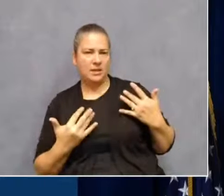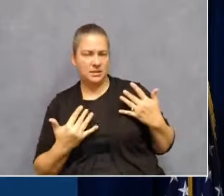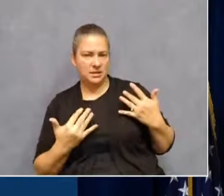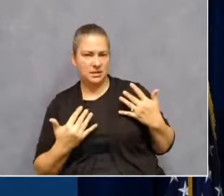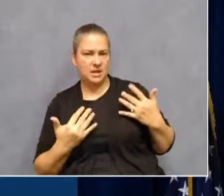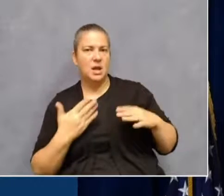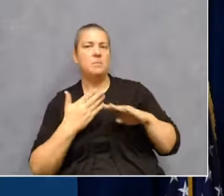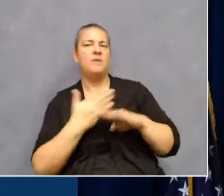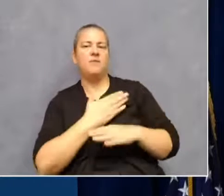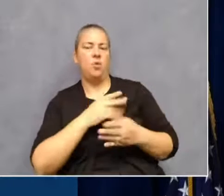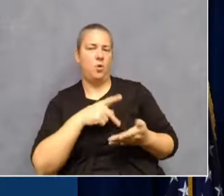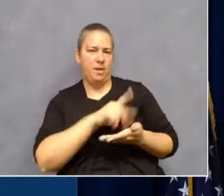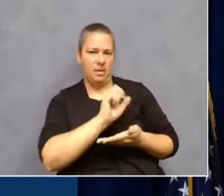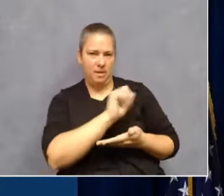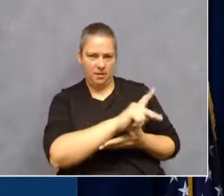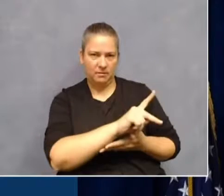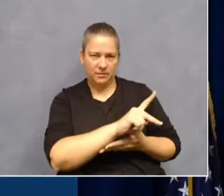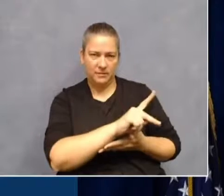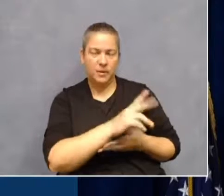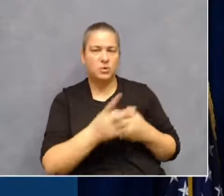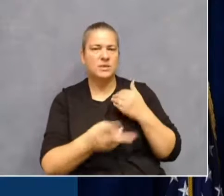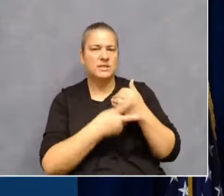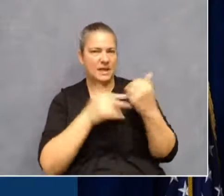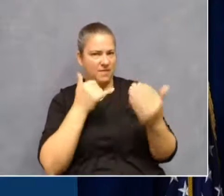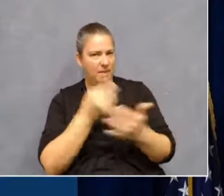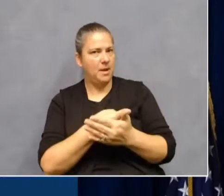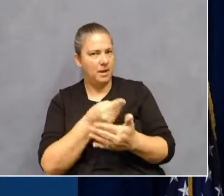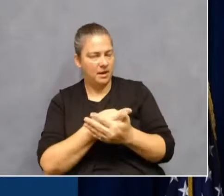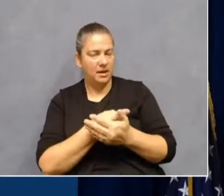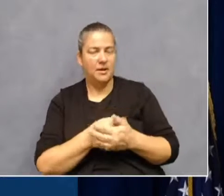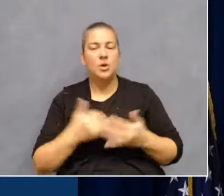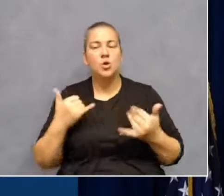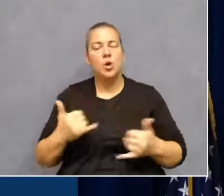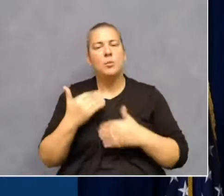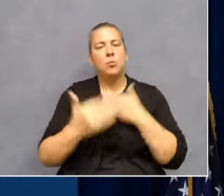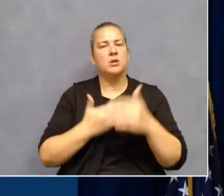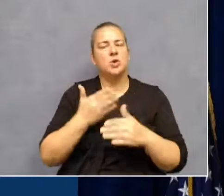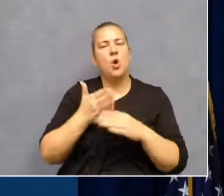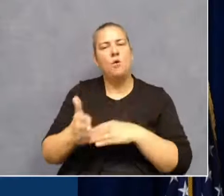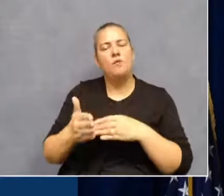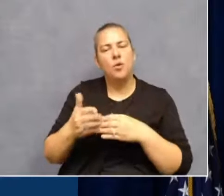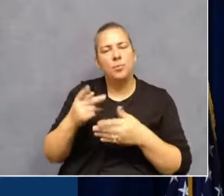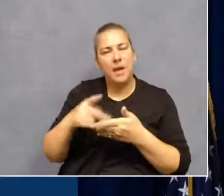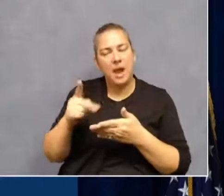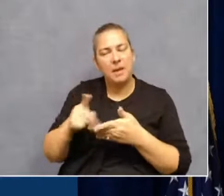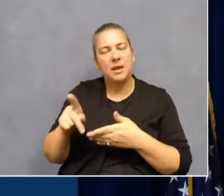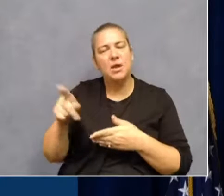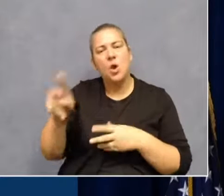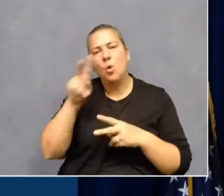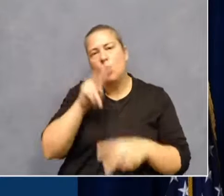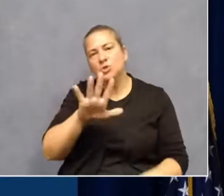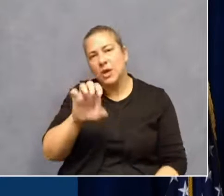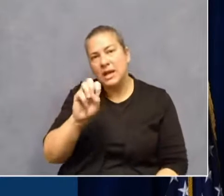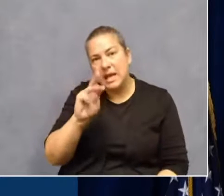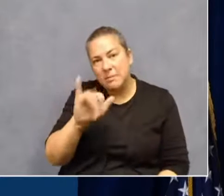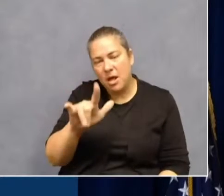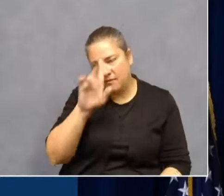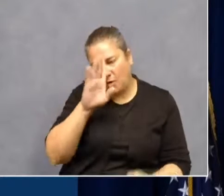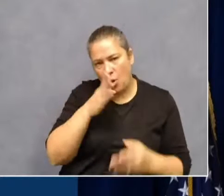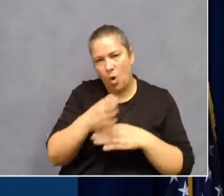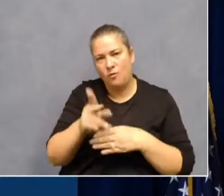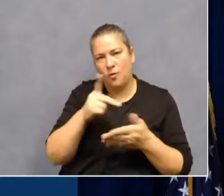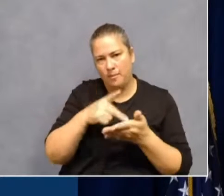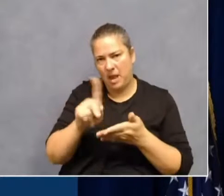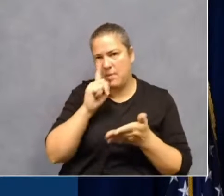repaying. So save that money. They currently are processing overpayments, and claimants should watch their email for overpayment notices because